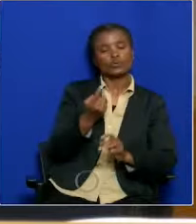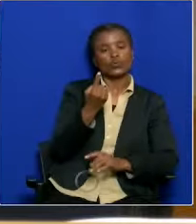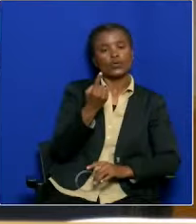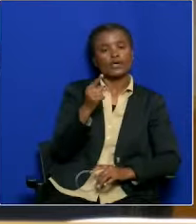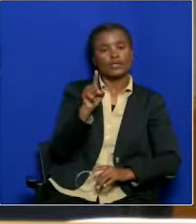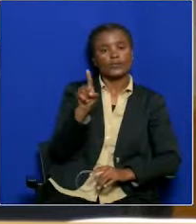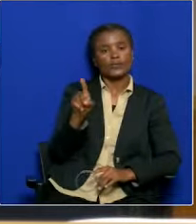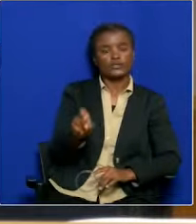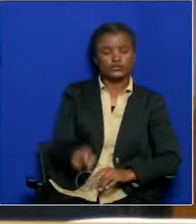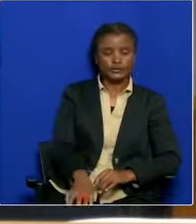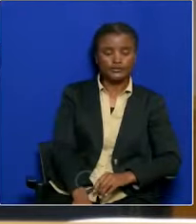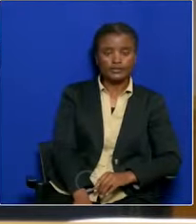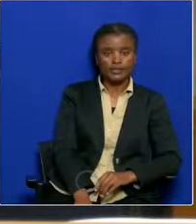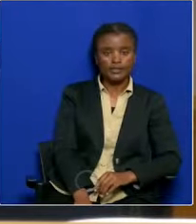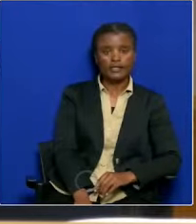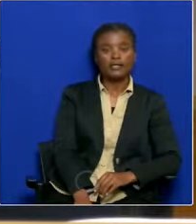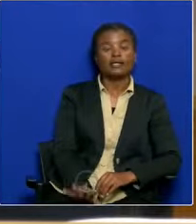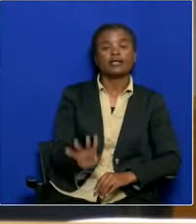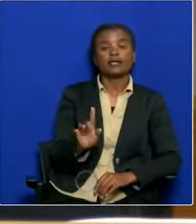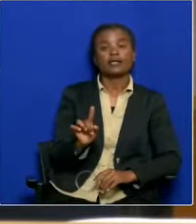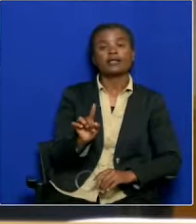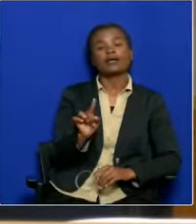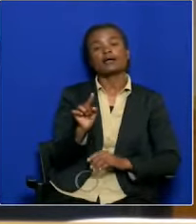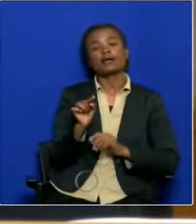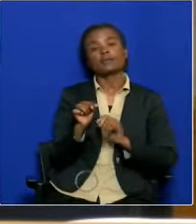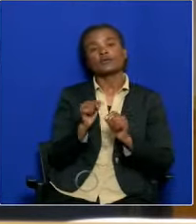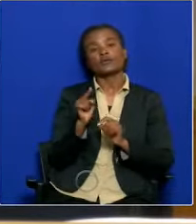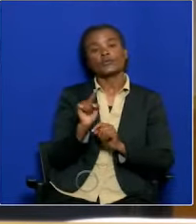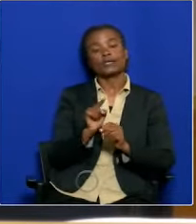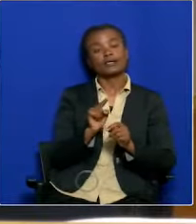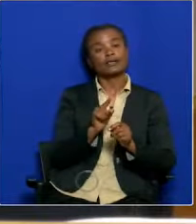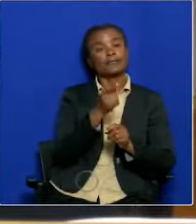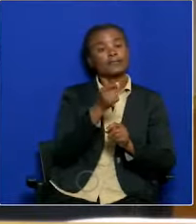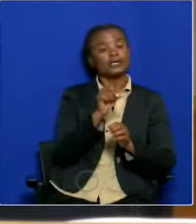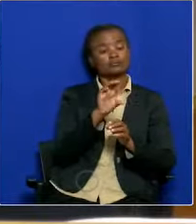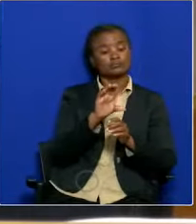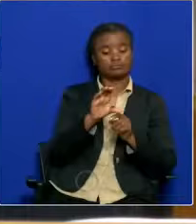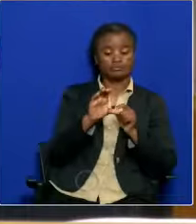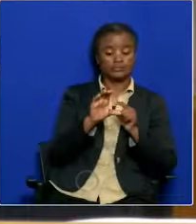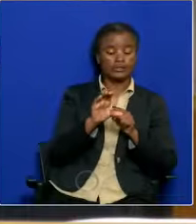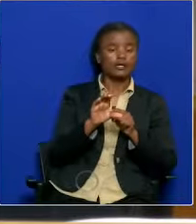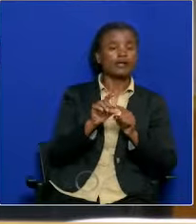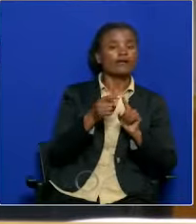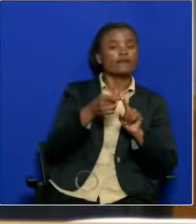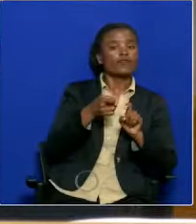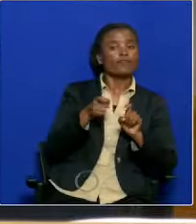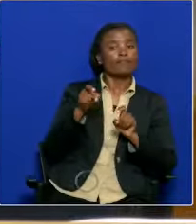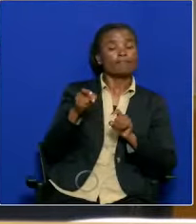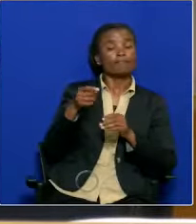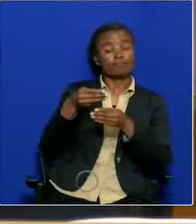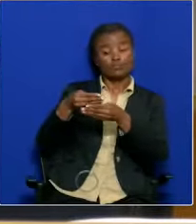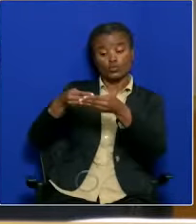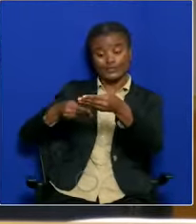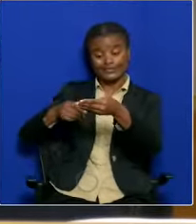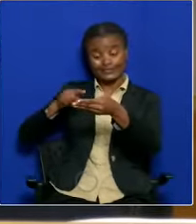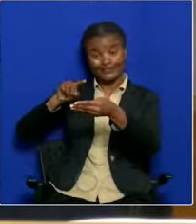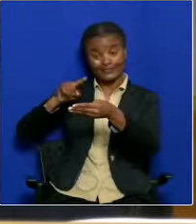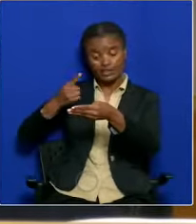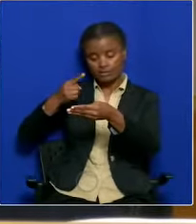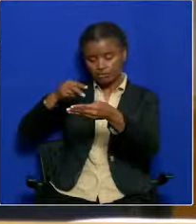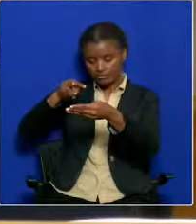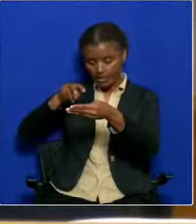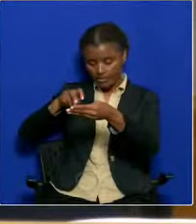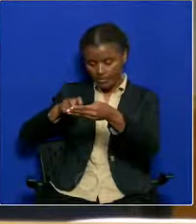which was whether the loan was informed by a quotation and whether this quotation was the